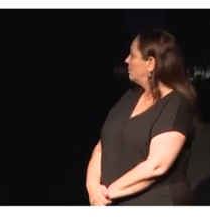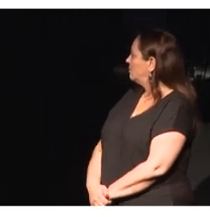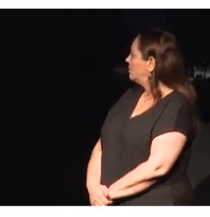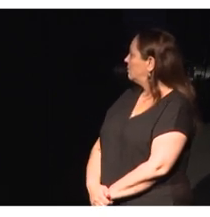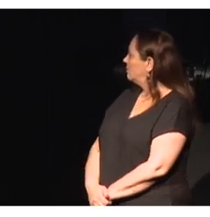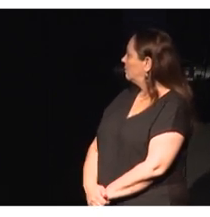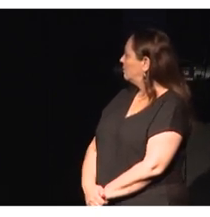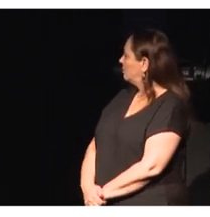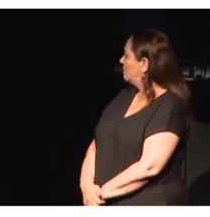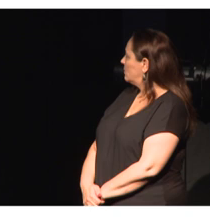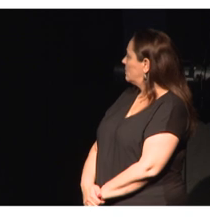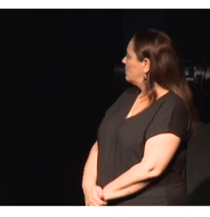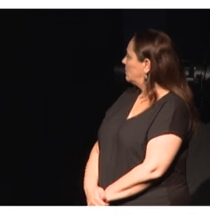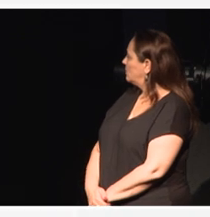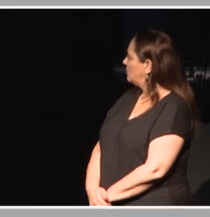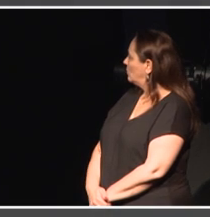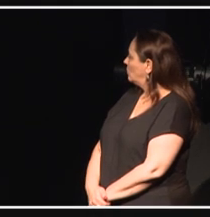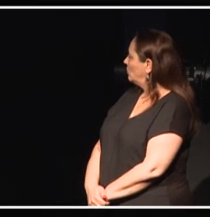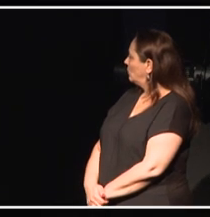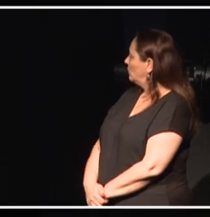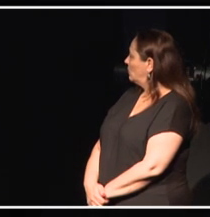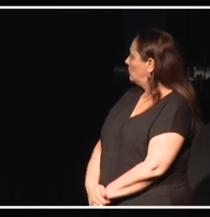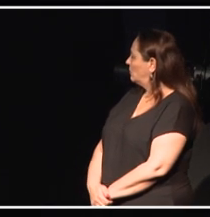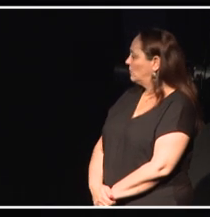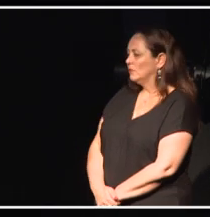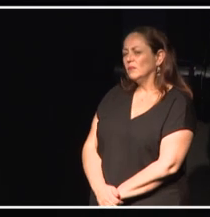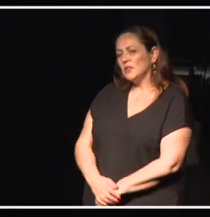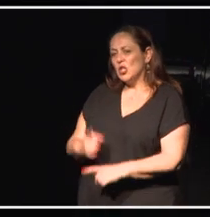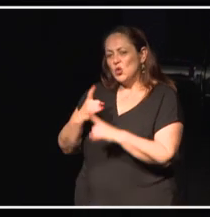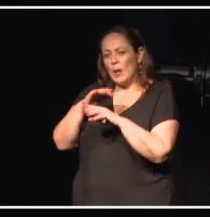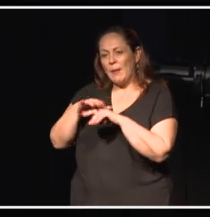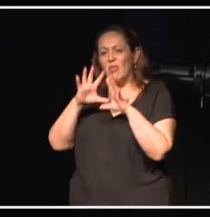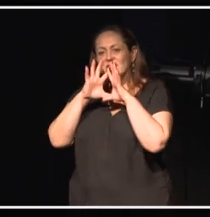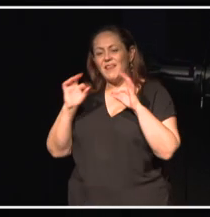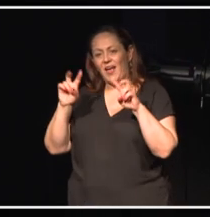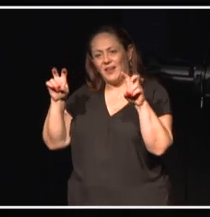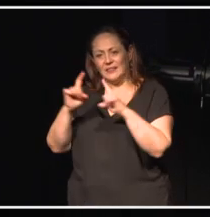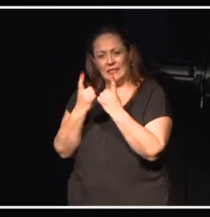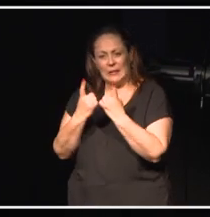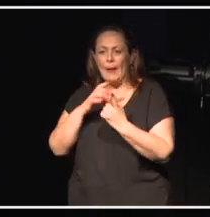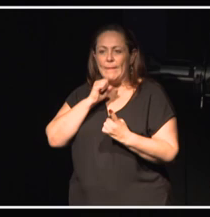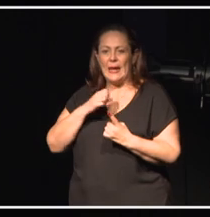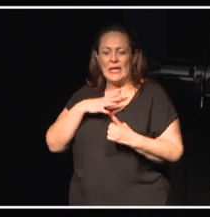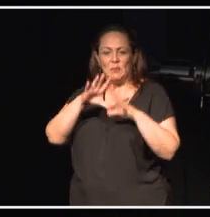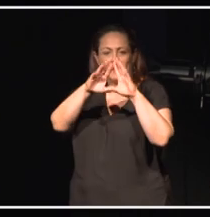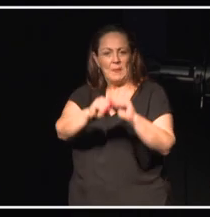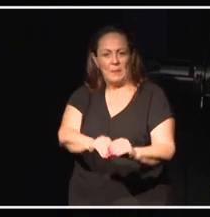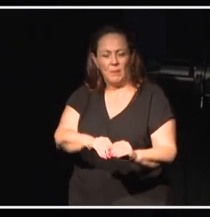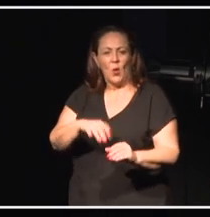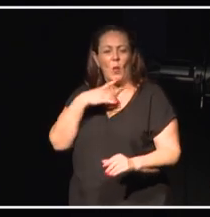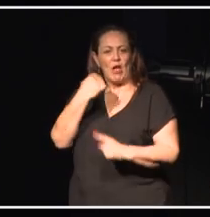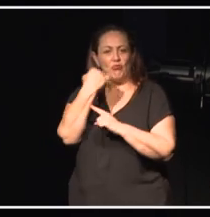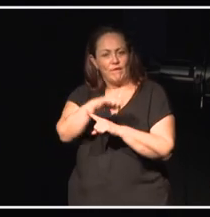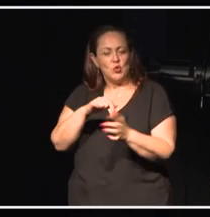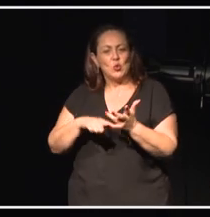only vindicates those you're trying to silence. Now, just on the silencing thing, this theme of men being silenced when you refuse to listen to what they say is